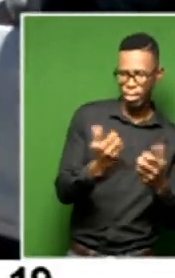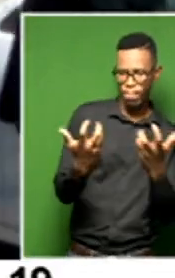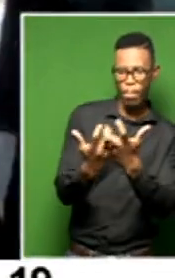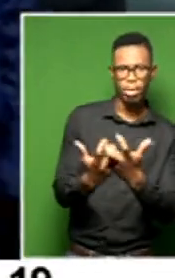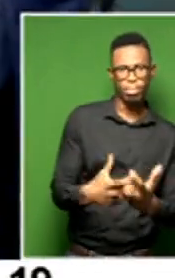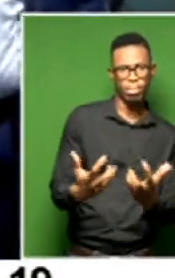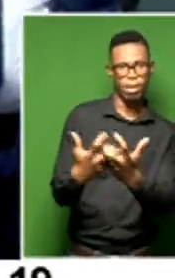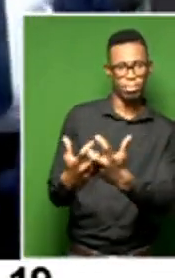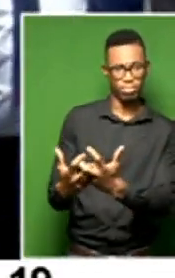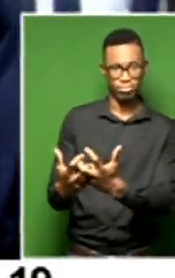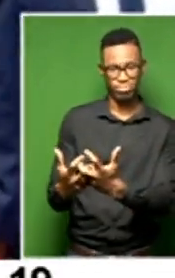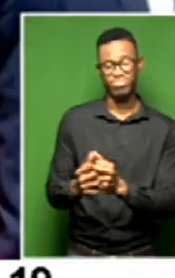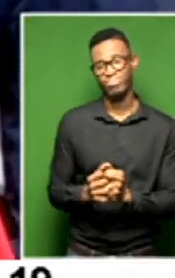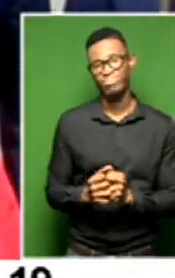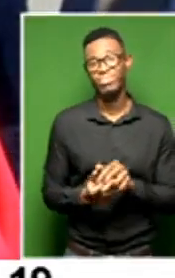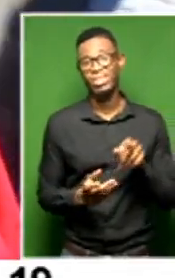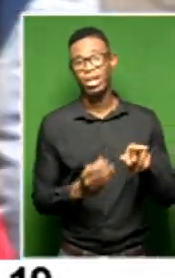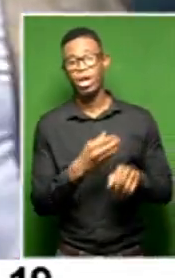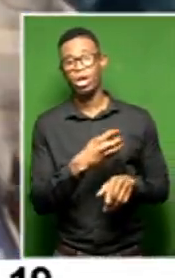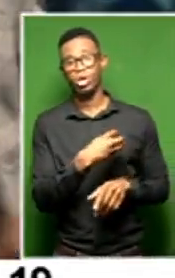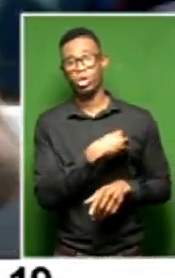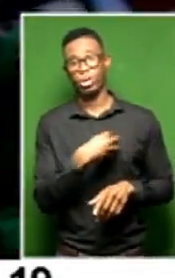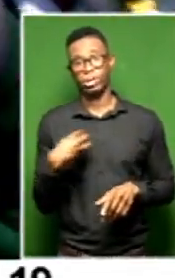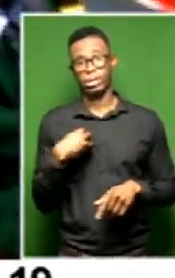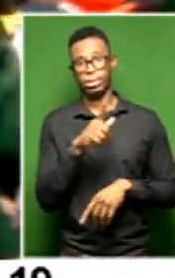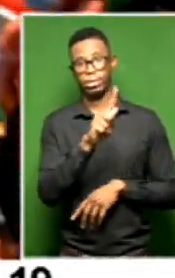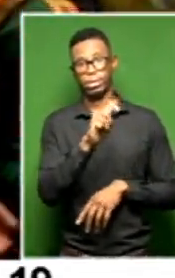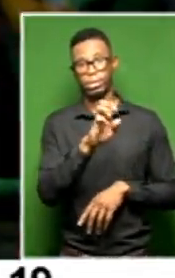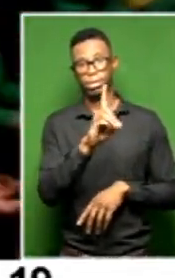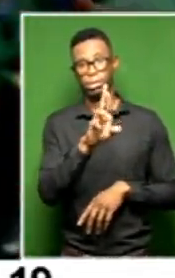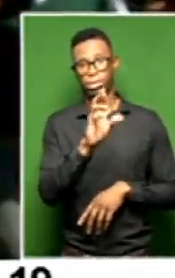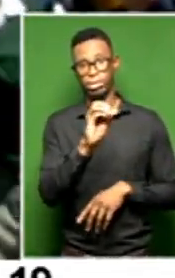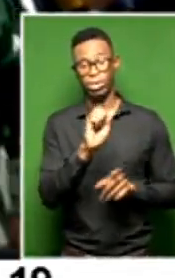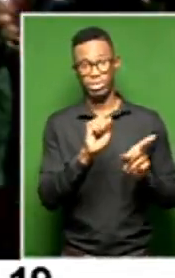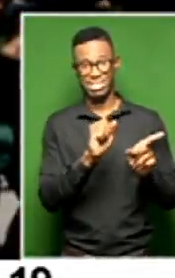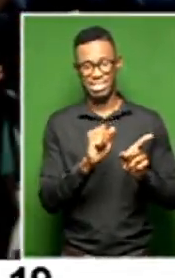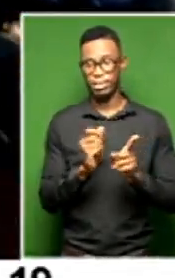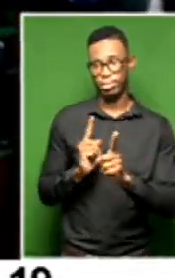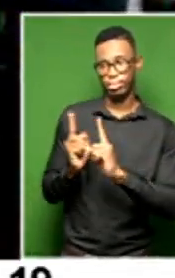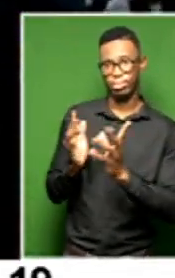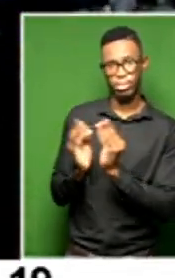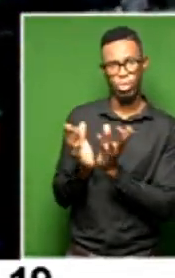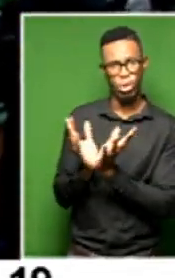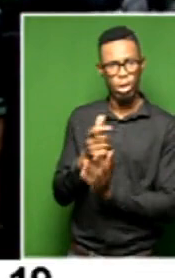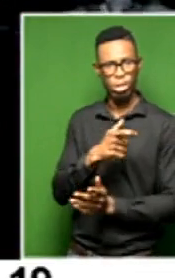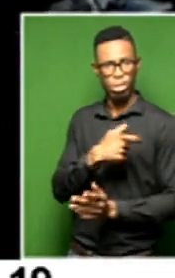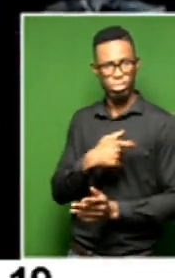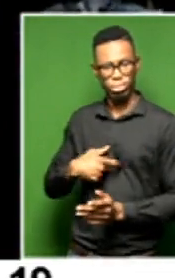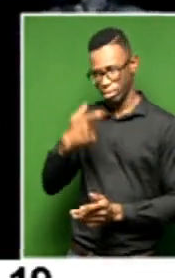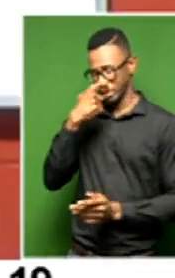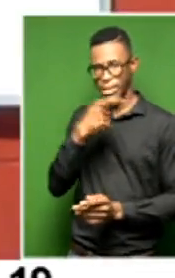Meanwhile, Dr. Tedros says his talks with President Ramaphosa had shown a good commitment from him to